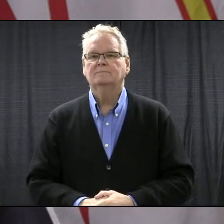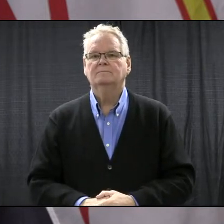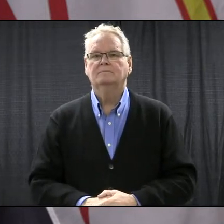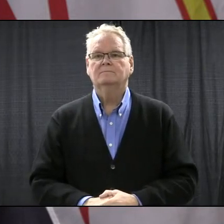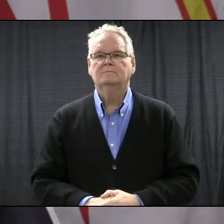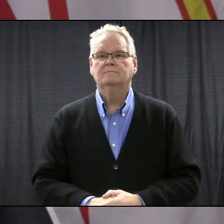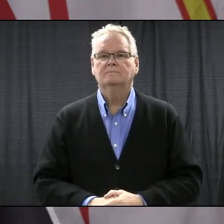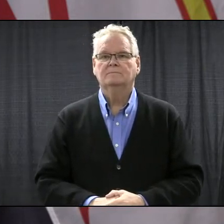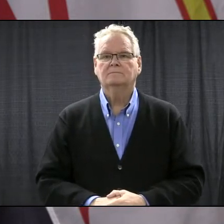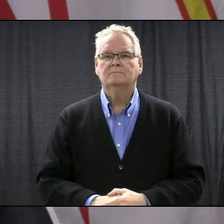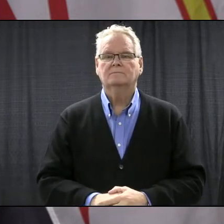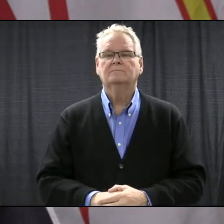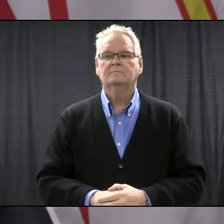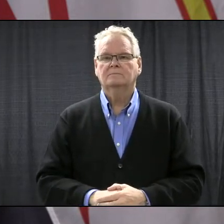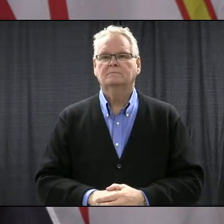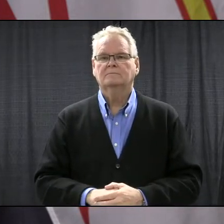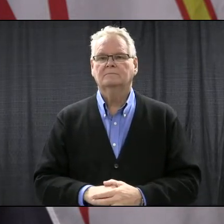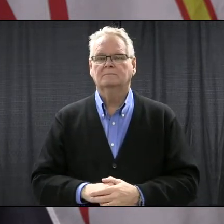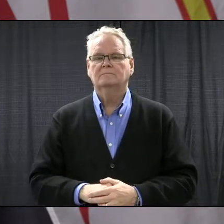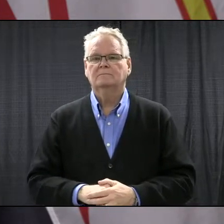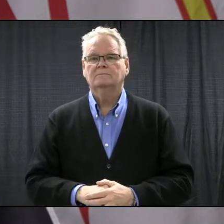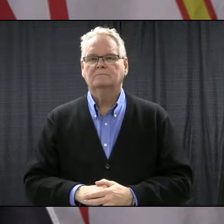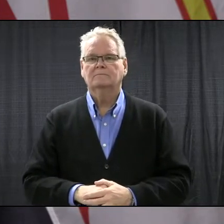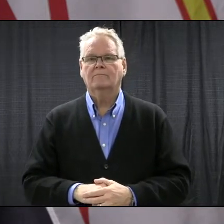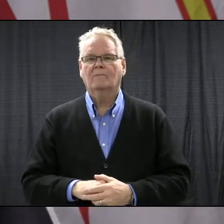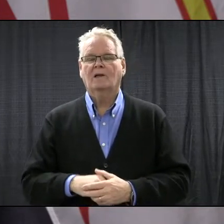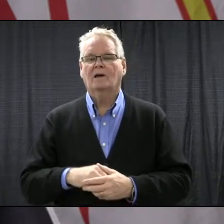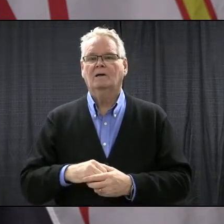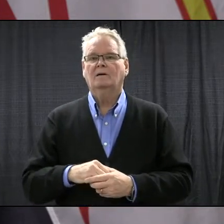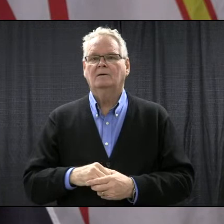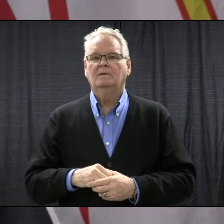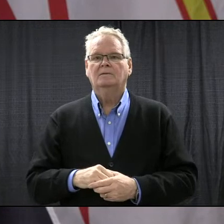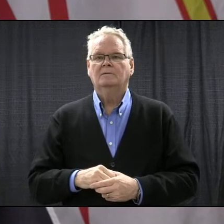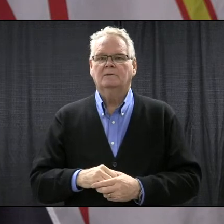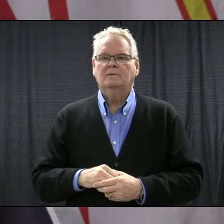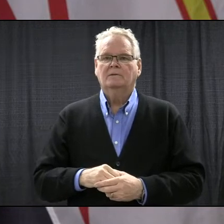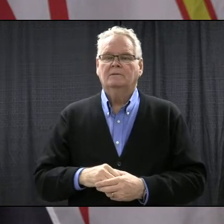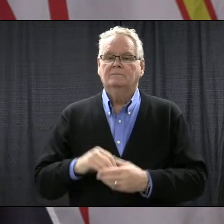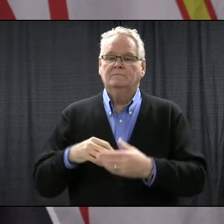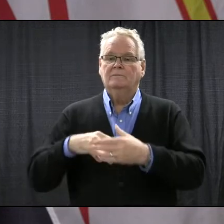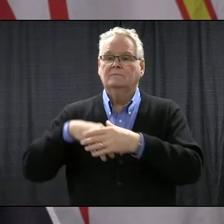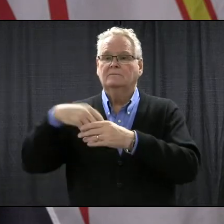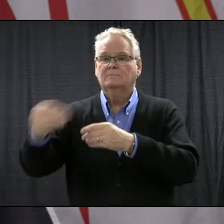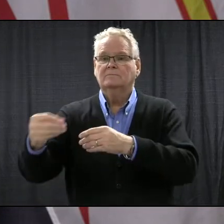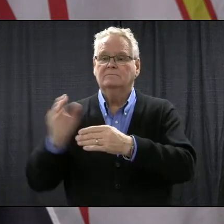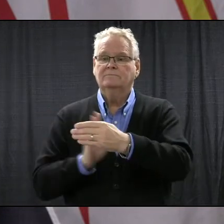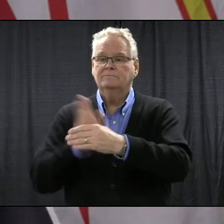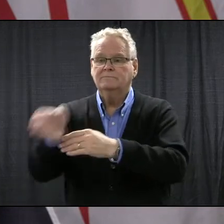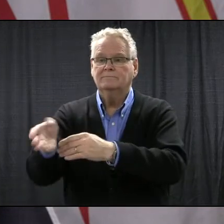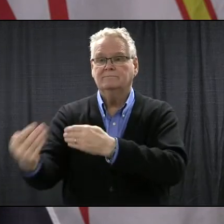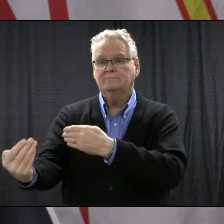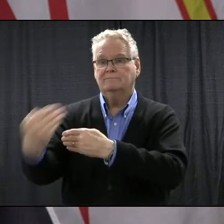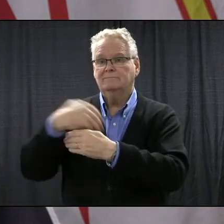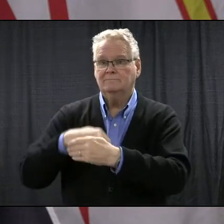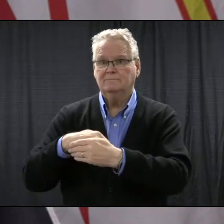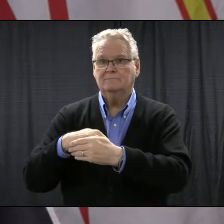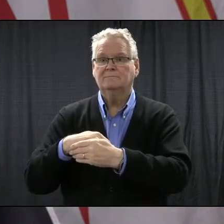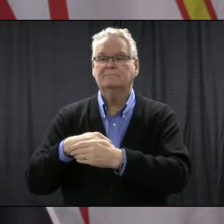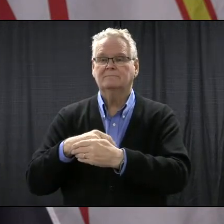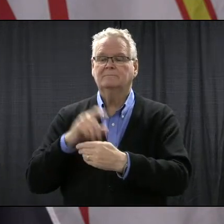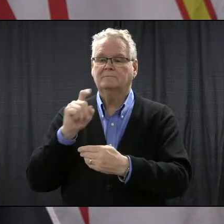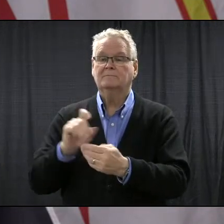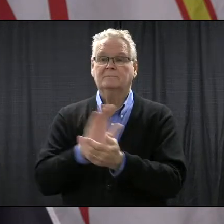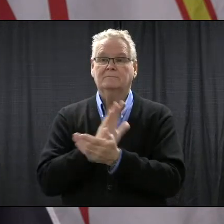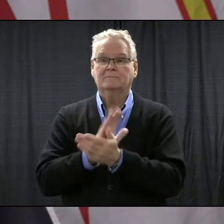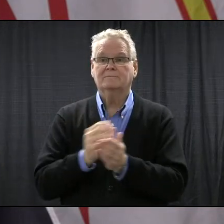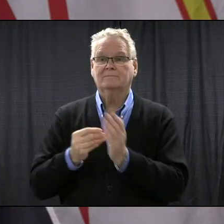vaccination or test results, and therefore cannot assist any travelers in completing the form. If a traveler arrives without the